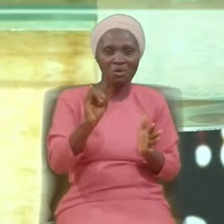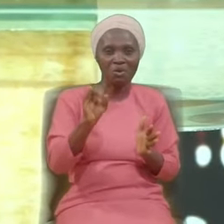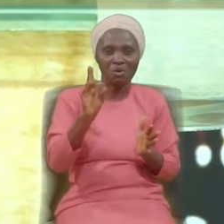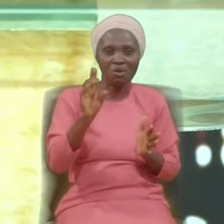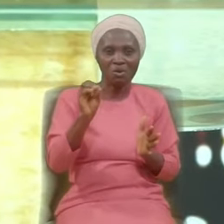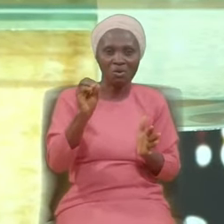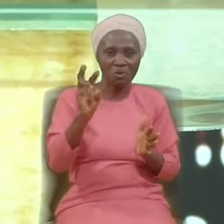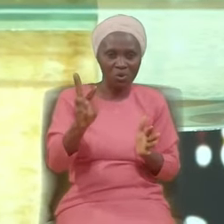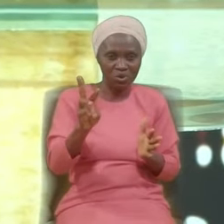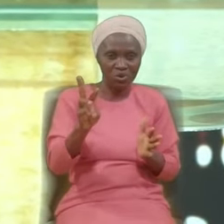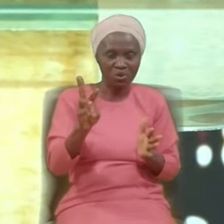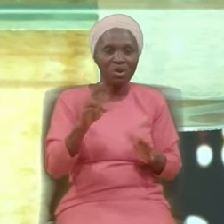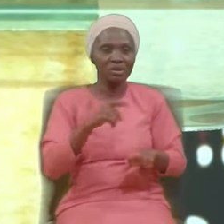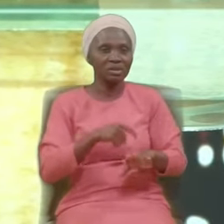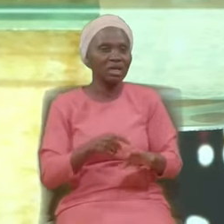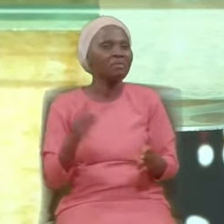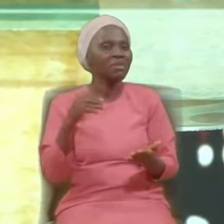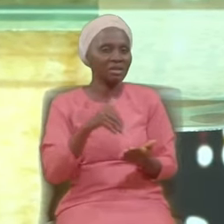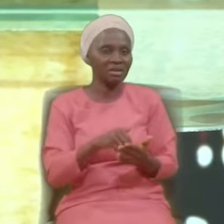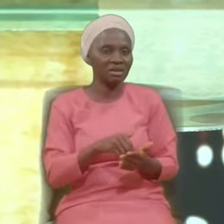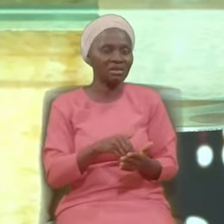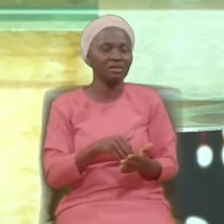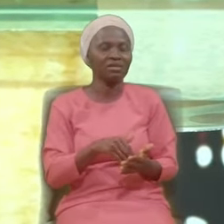Look at verse 17 there.